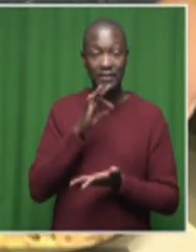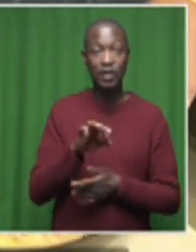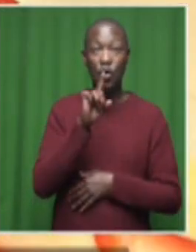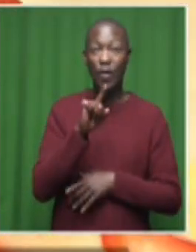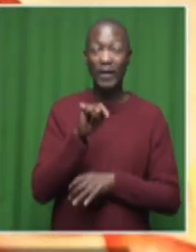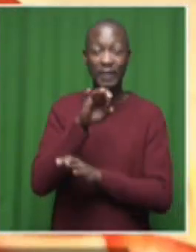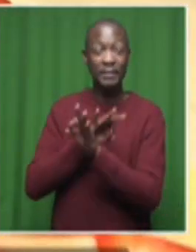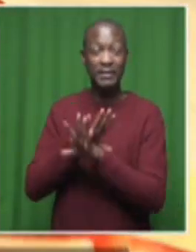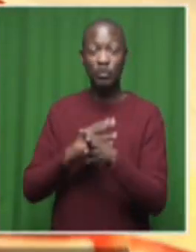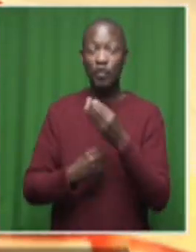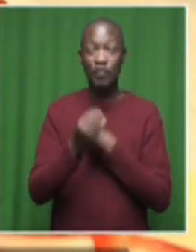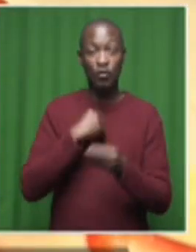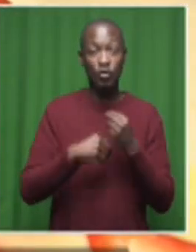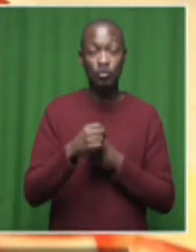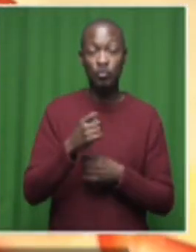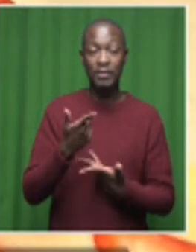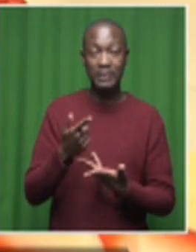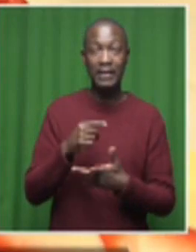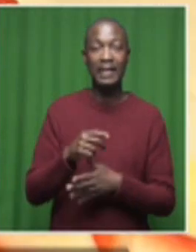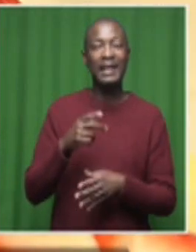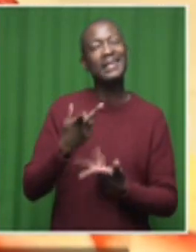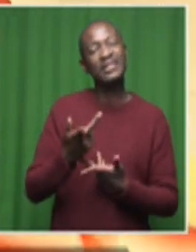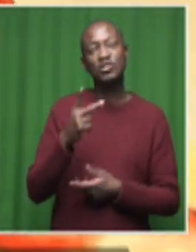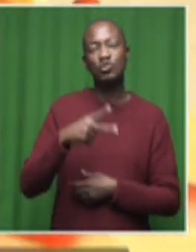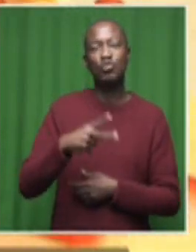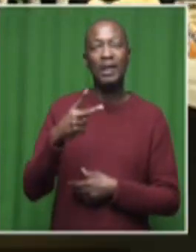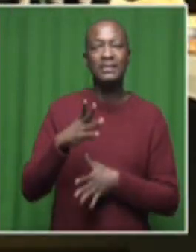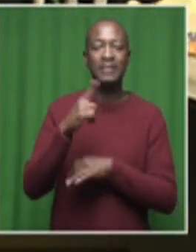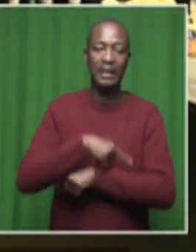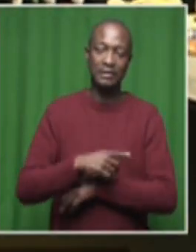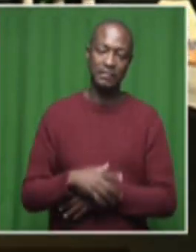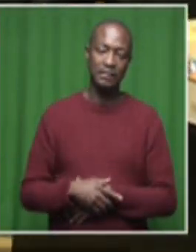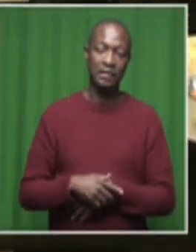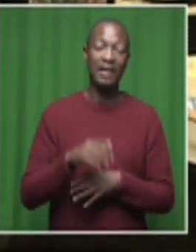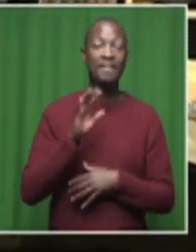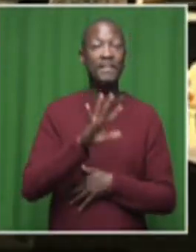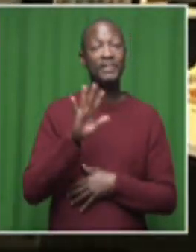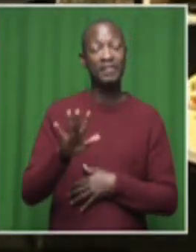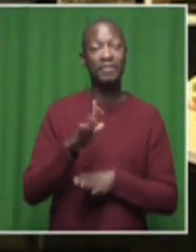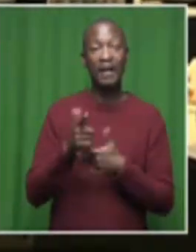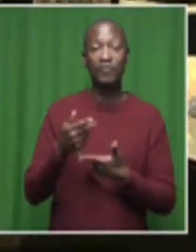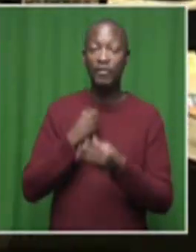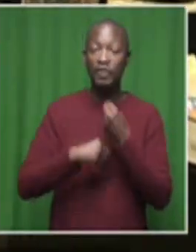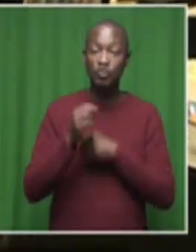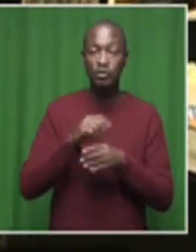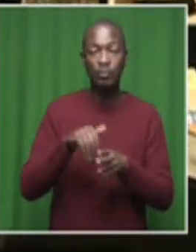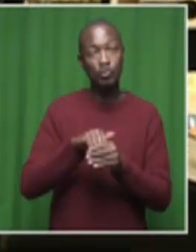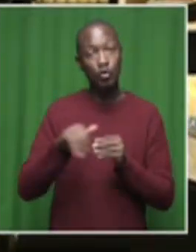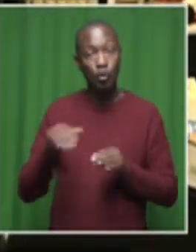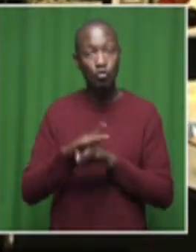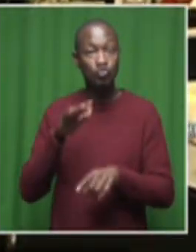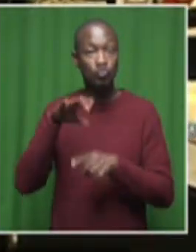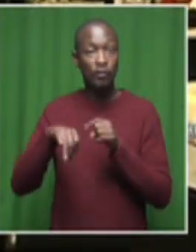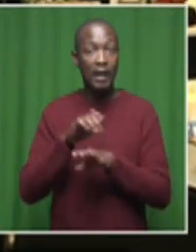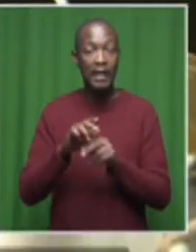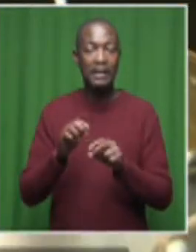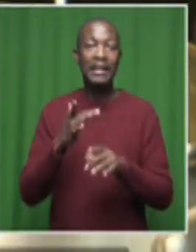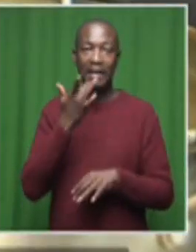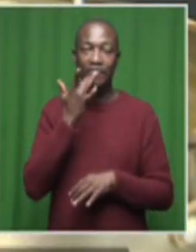71% of consumers snack at least twice a day, while 55% of these consumers will go out of their way to find their